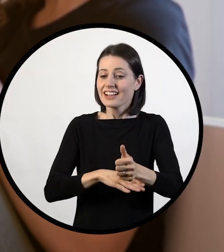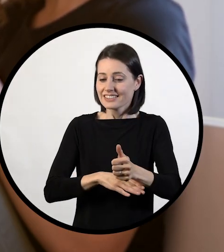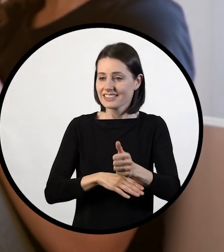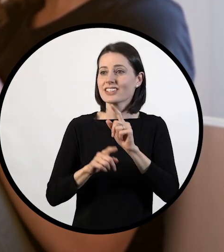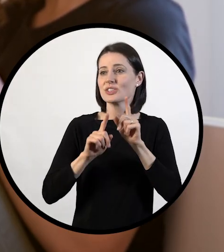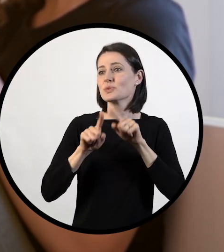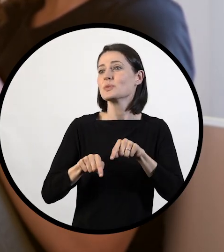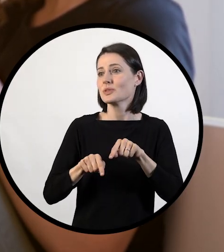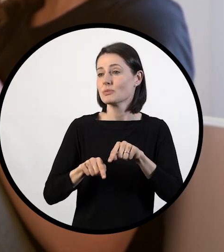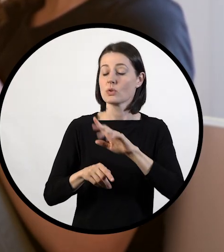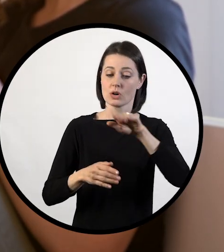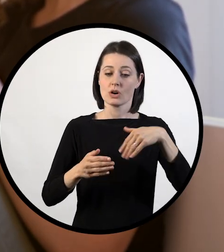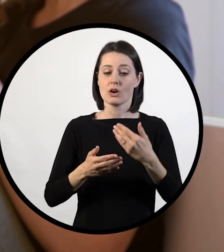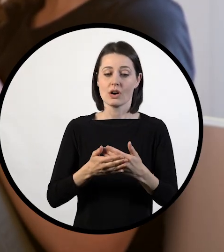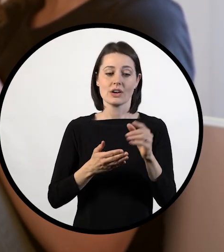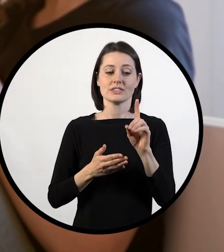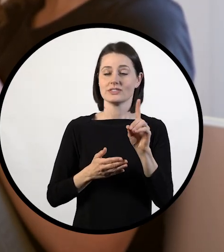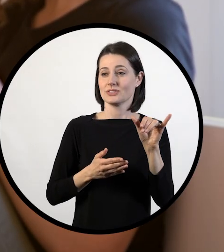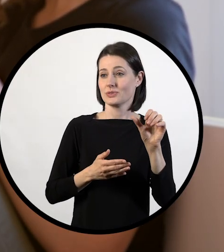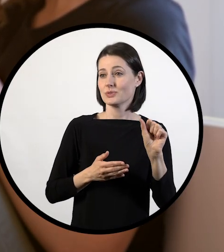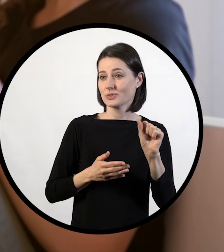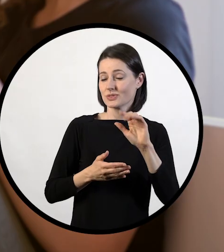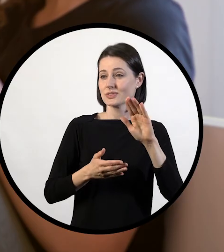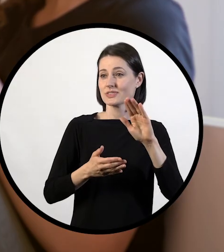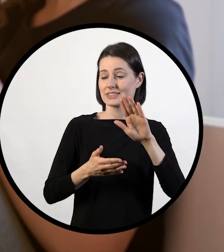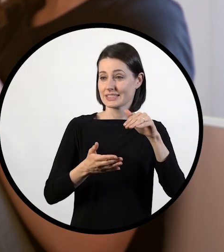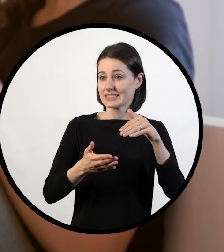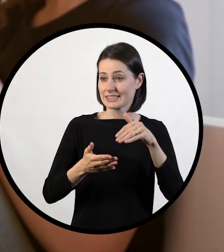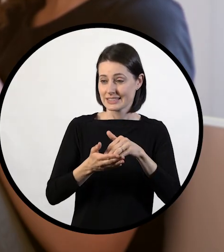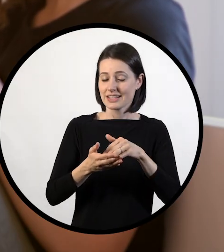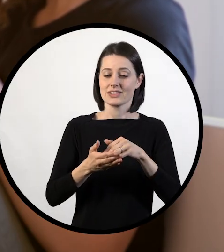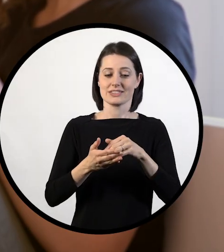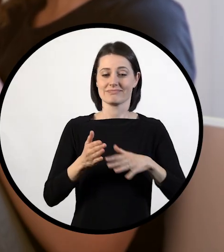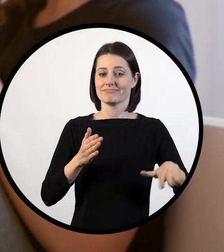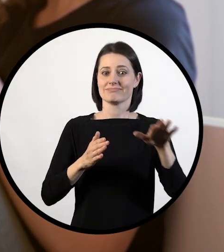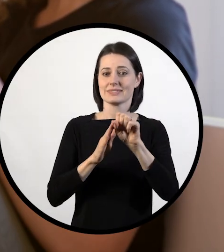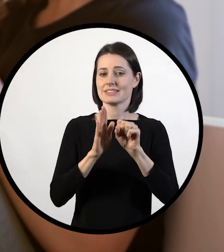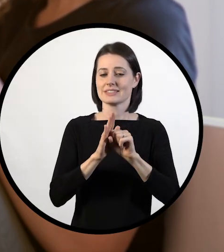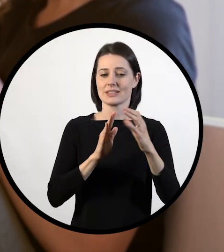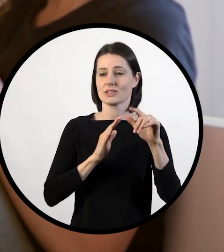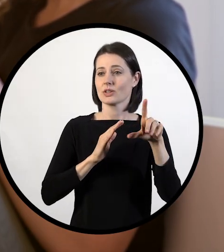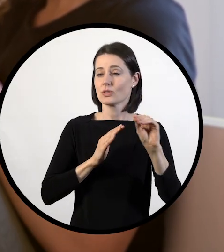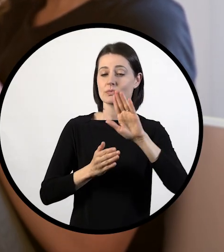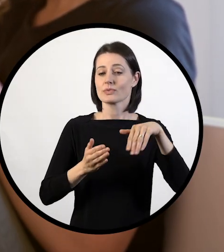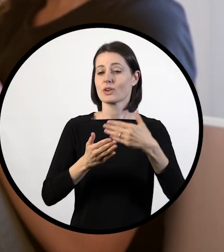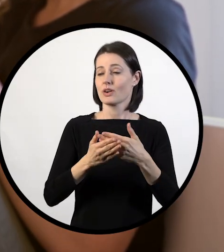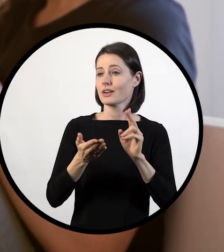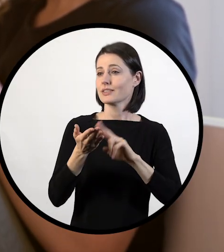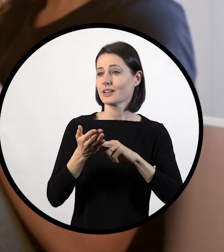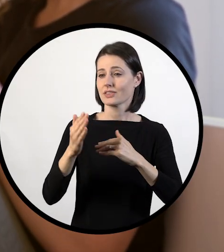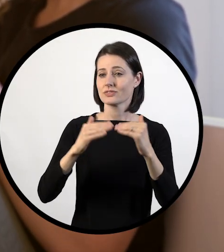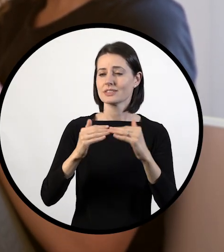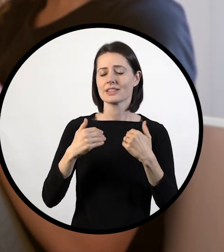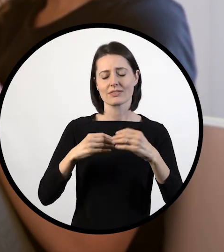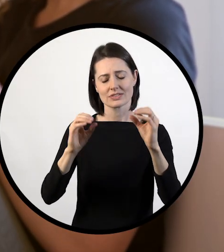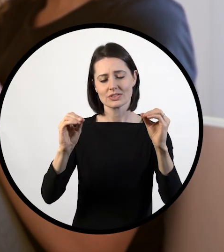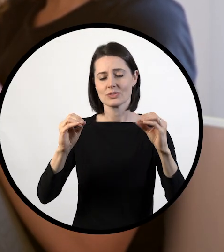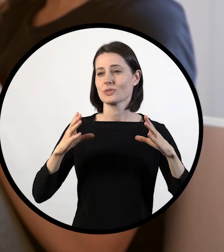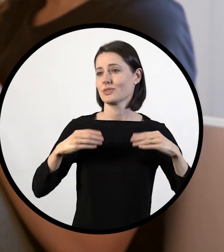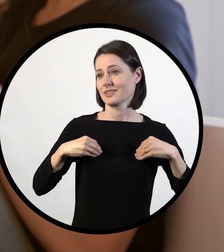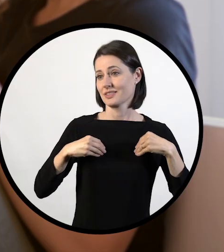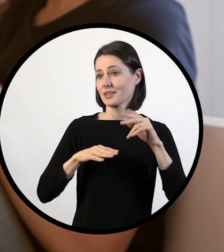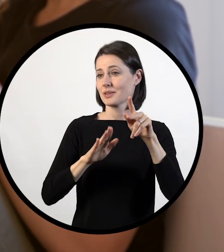Youth Services youth centers in the state of Colorado and all of the contract facilities have zero tolerance policies when it comes to sexual